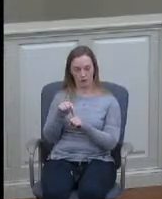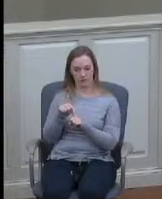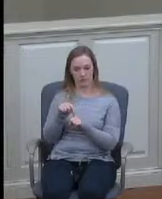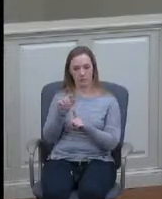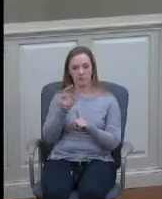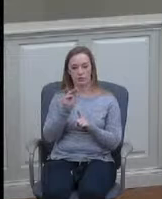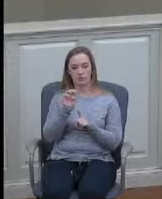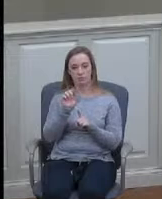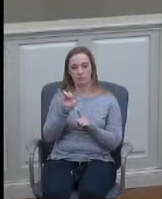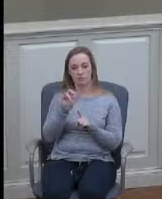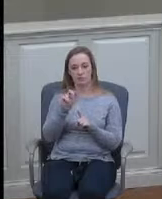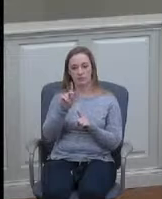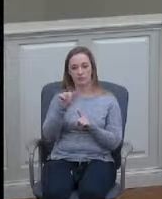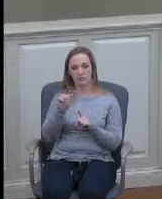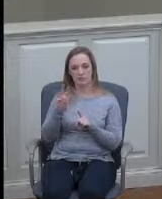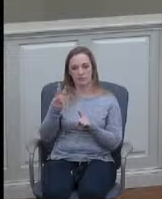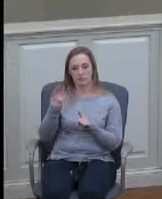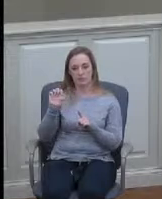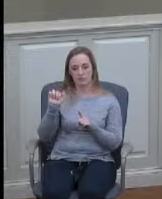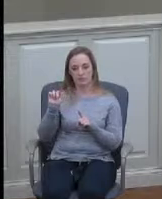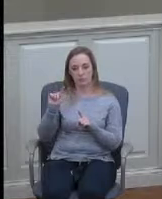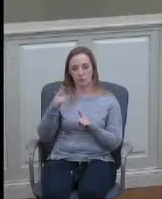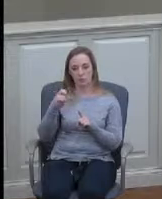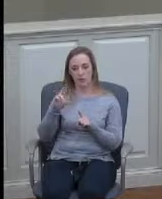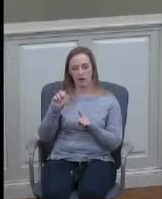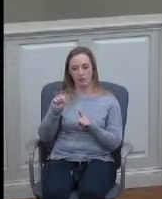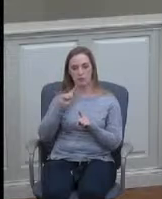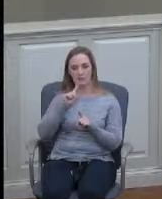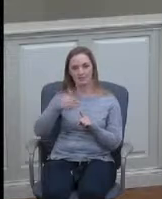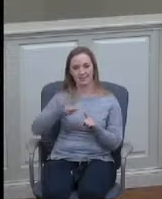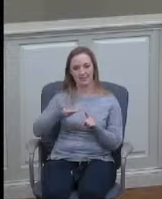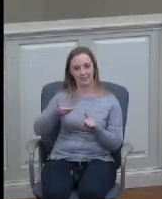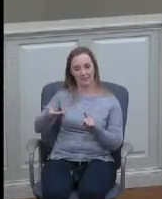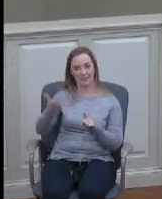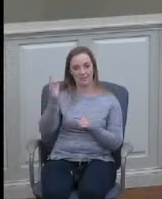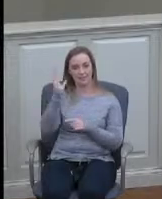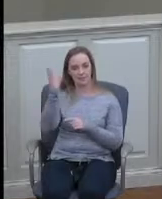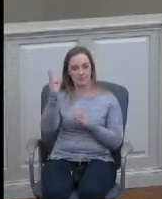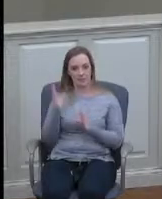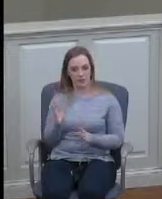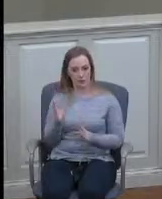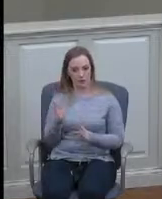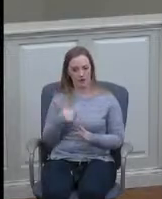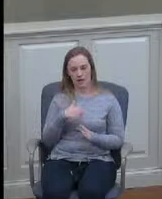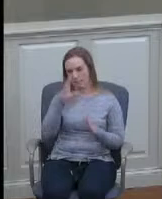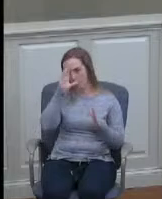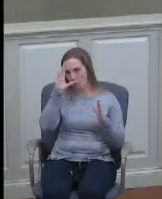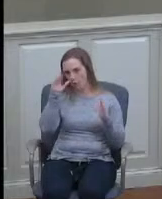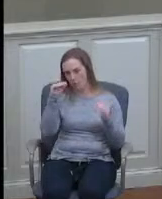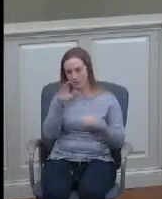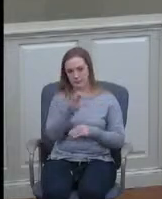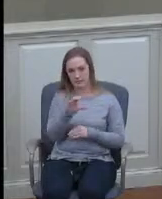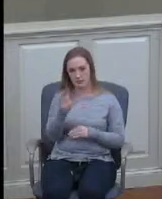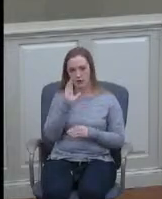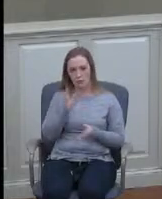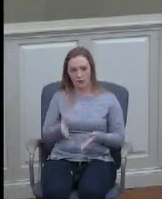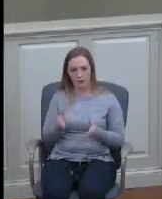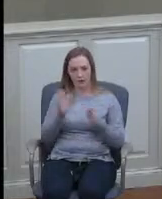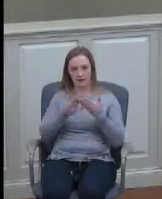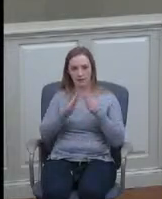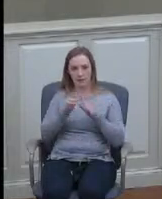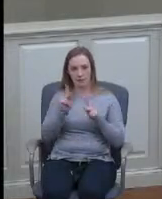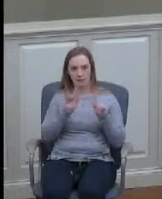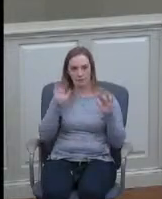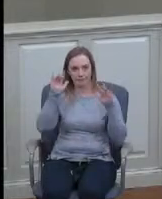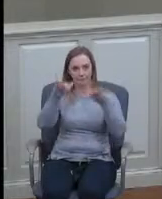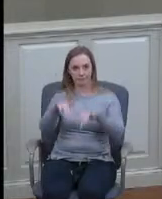Melinda Weathers is the guest speaker. And I'm hoping Center's going to have the capacity to let community folks